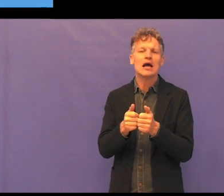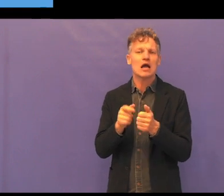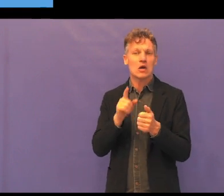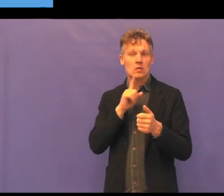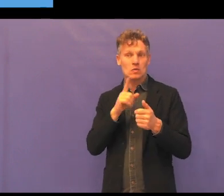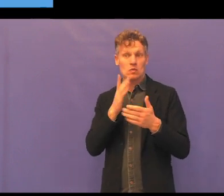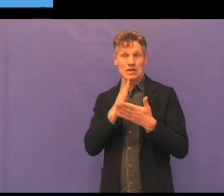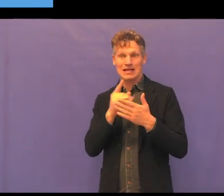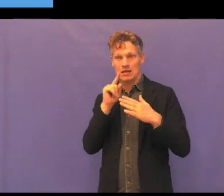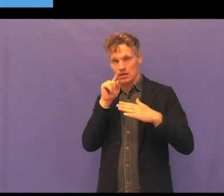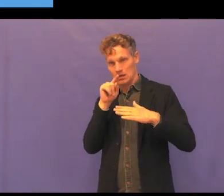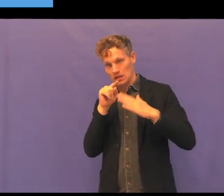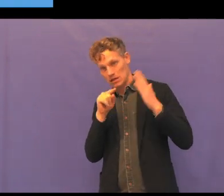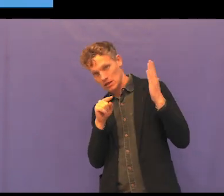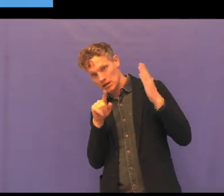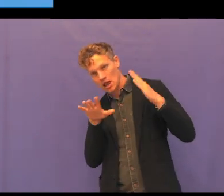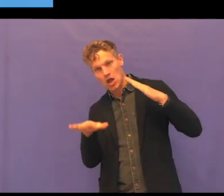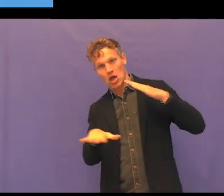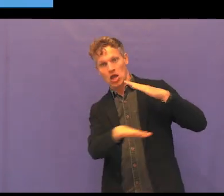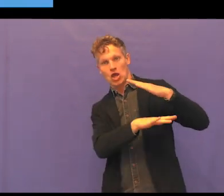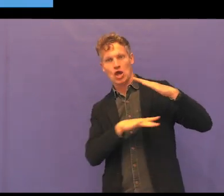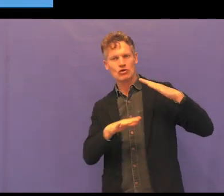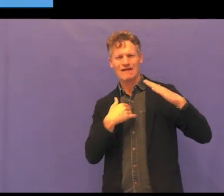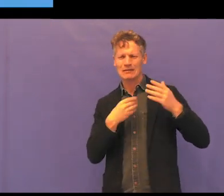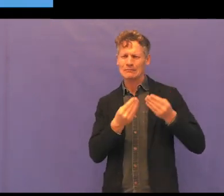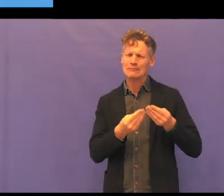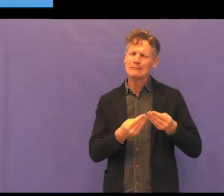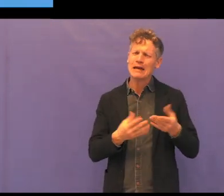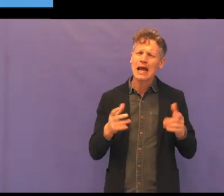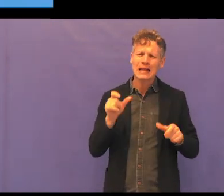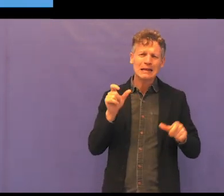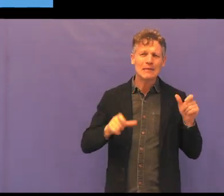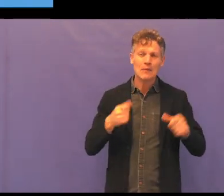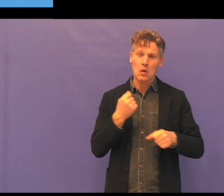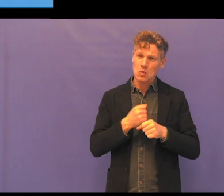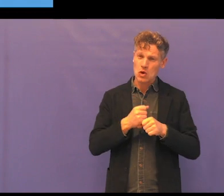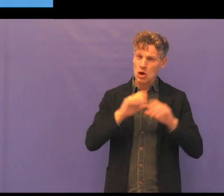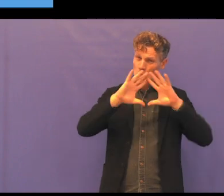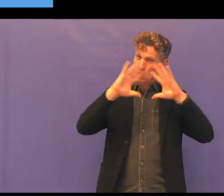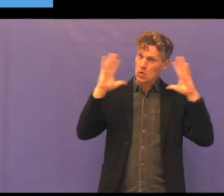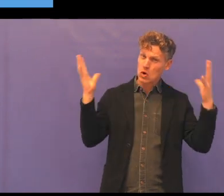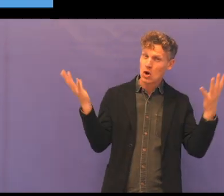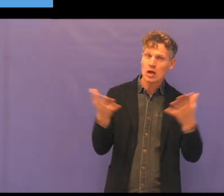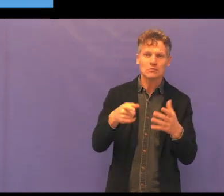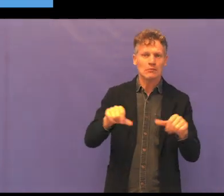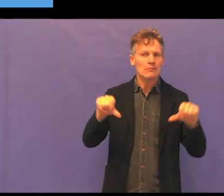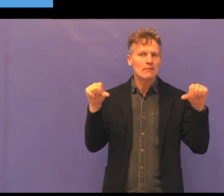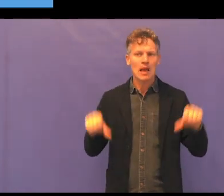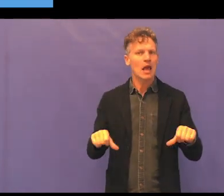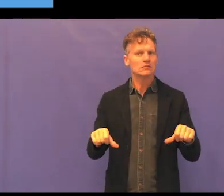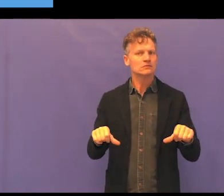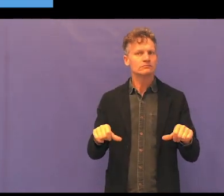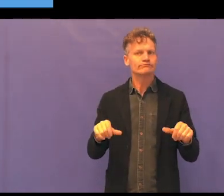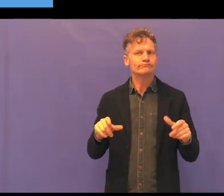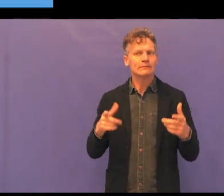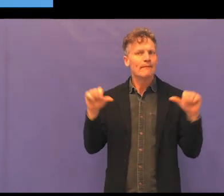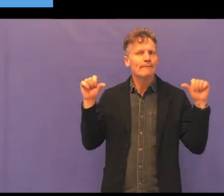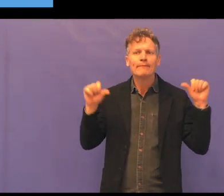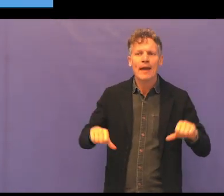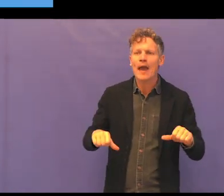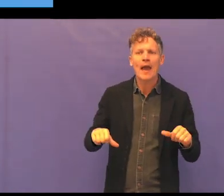poor conditions with low wages, who, if you like, service the kind of the